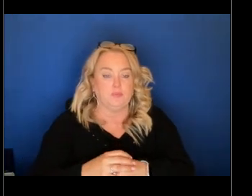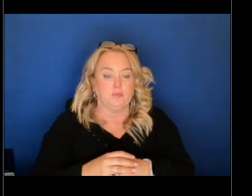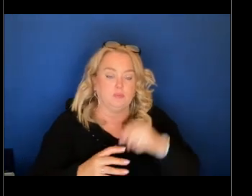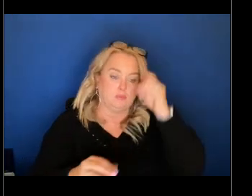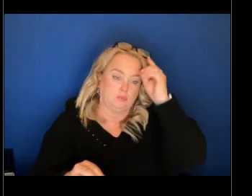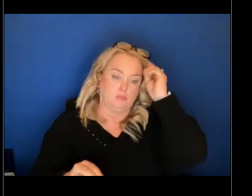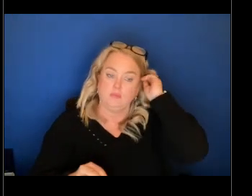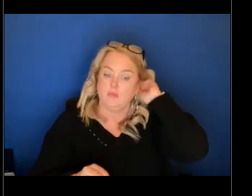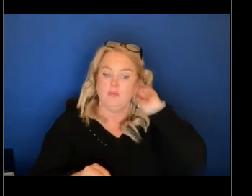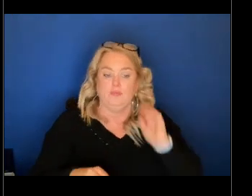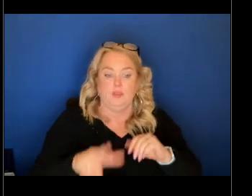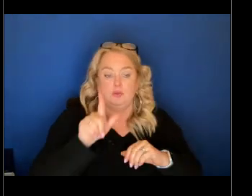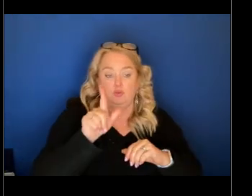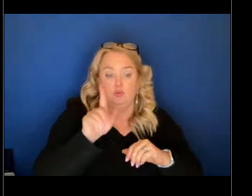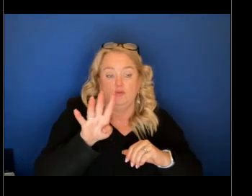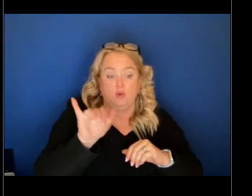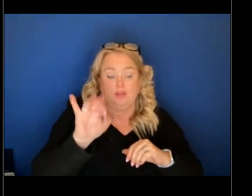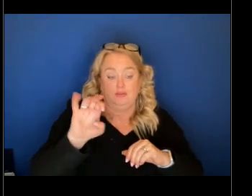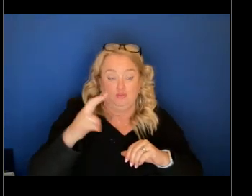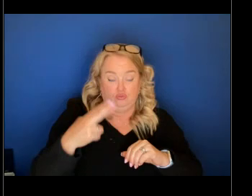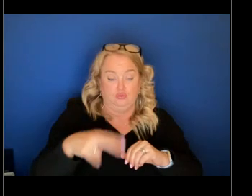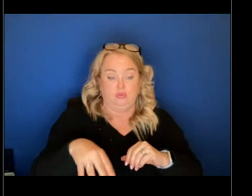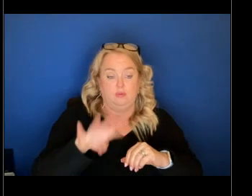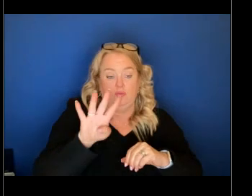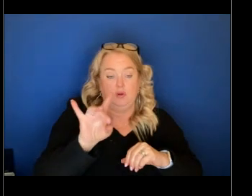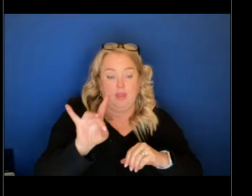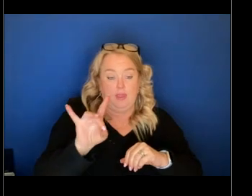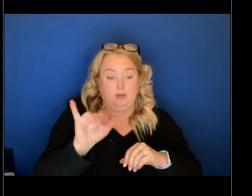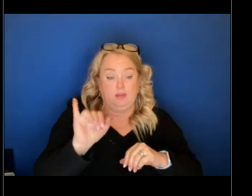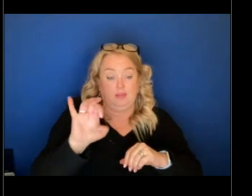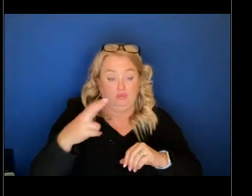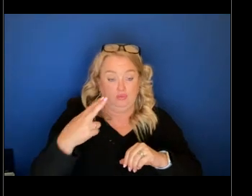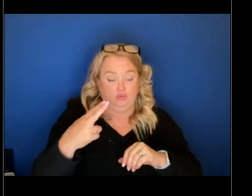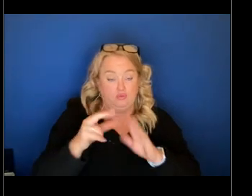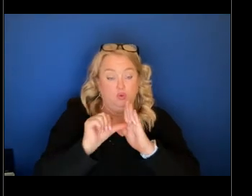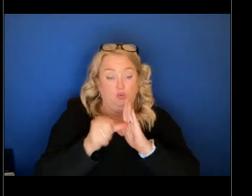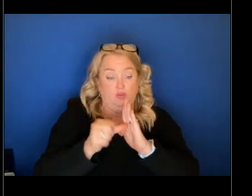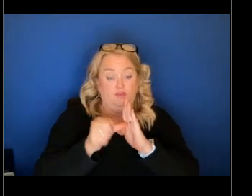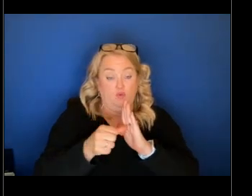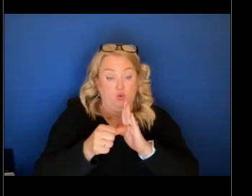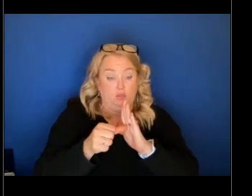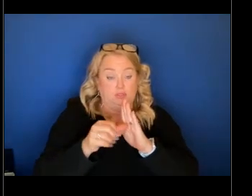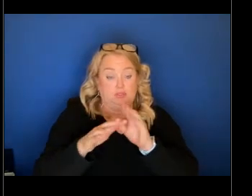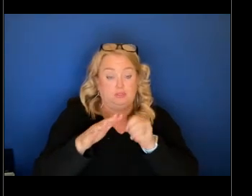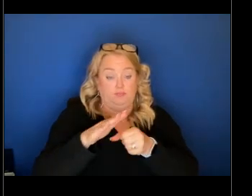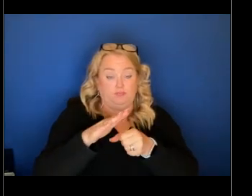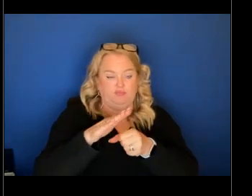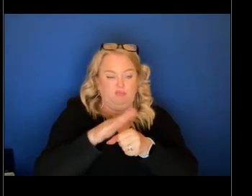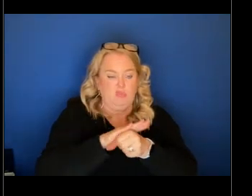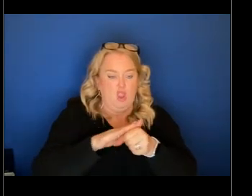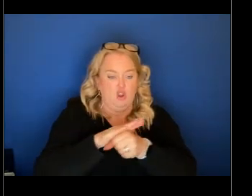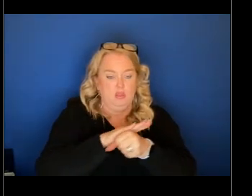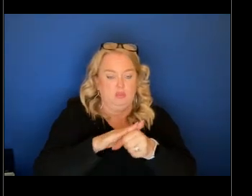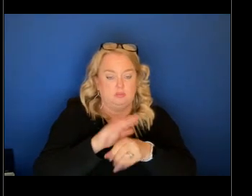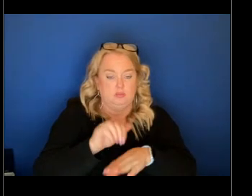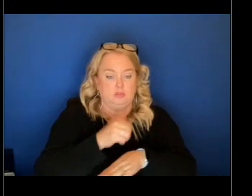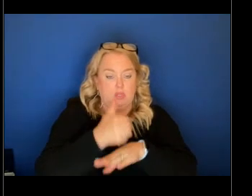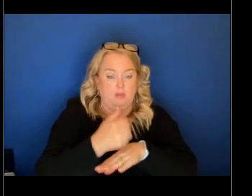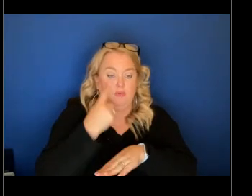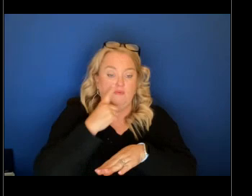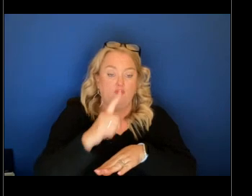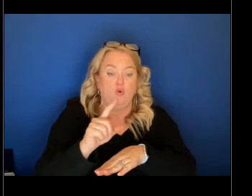The 24-inch and 48-inch reinforced areas specified for tubs in